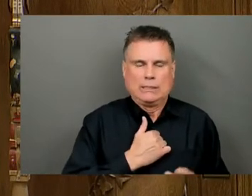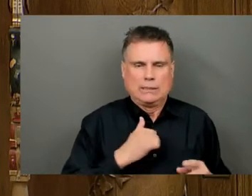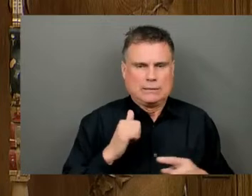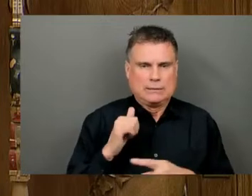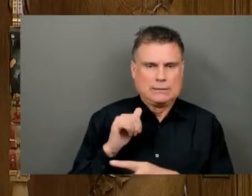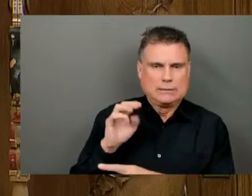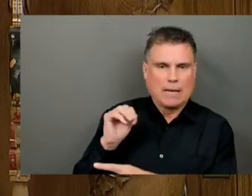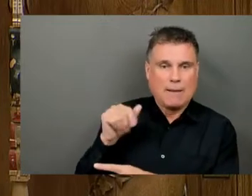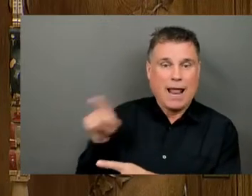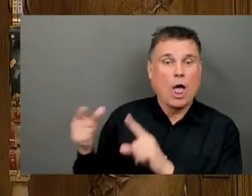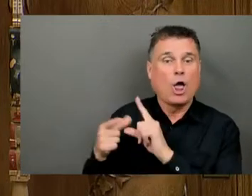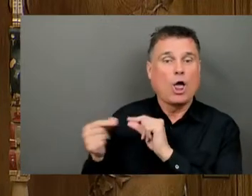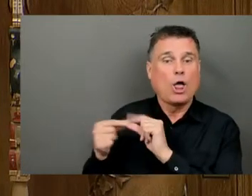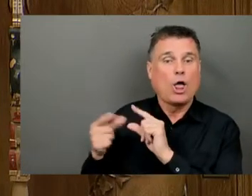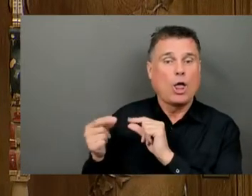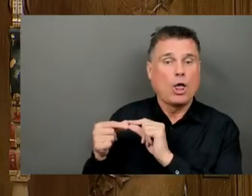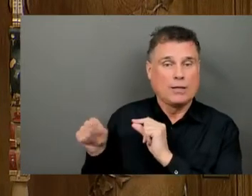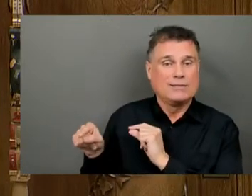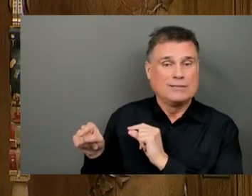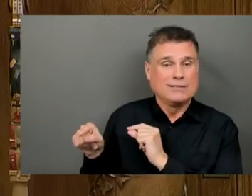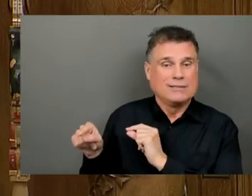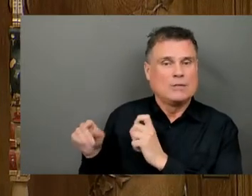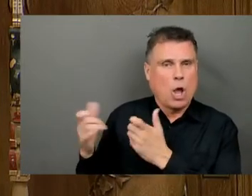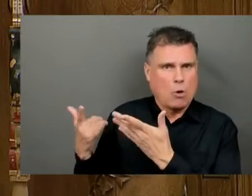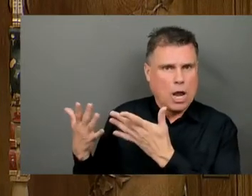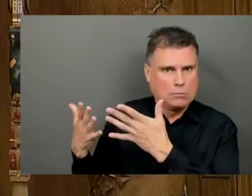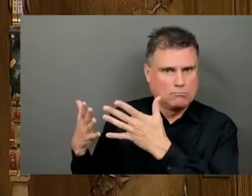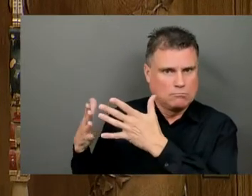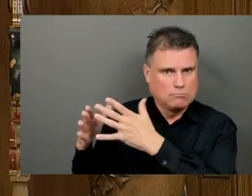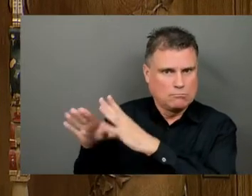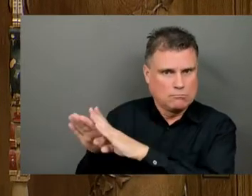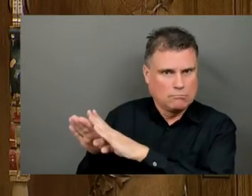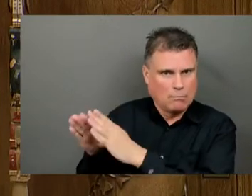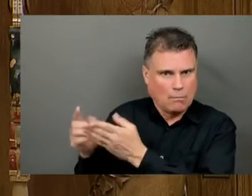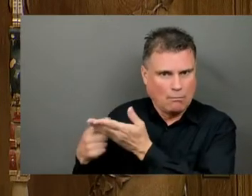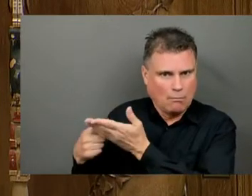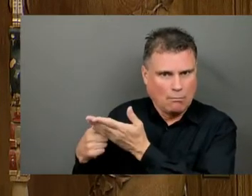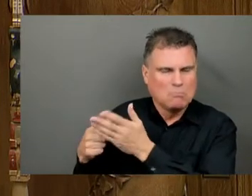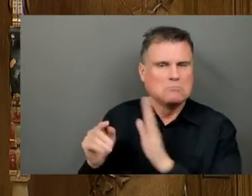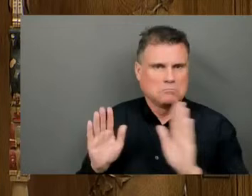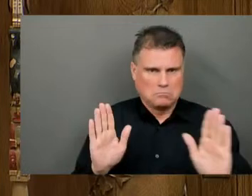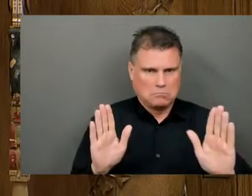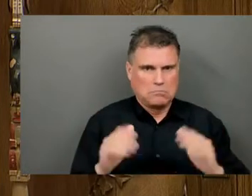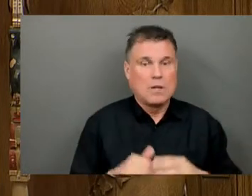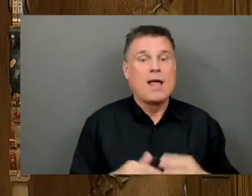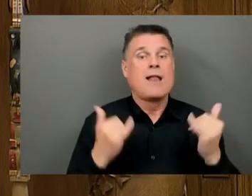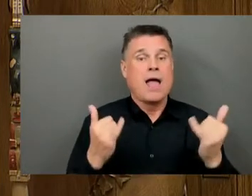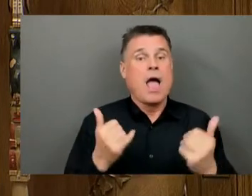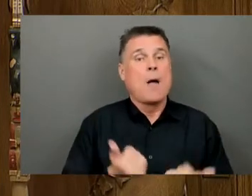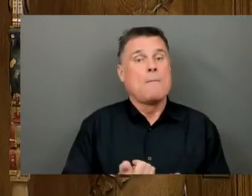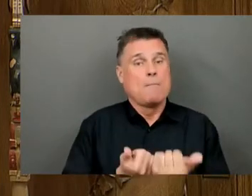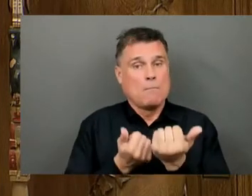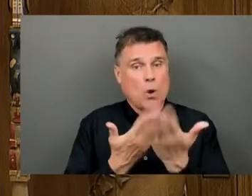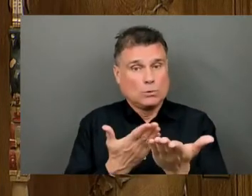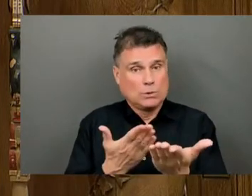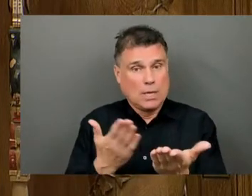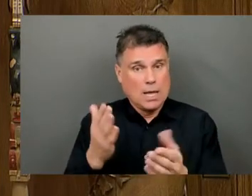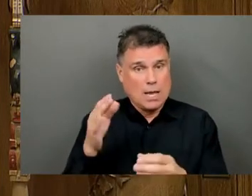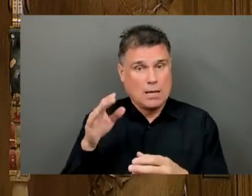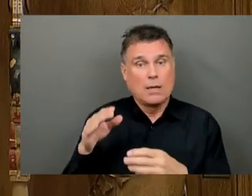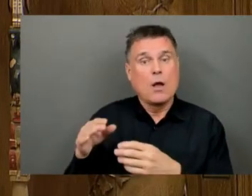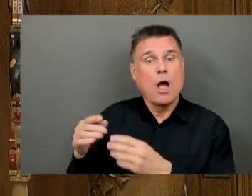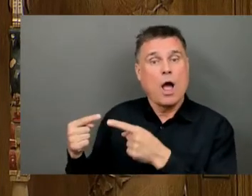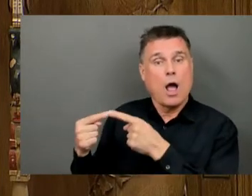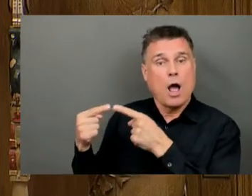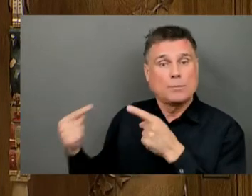earlier. The motion is moved by the opposition House Leader, which was on